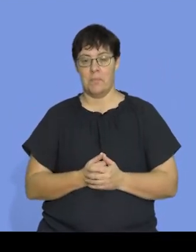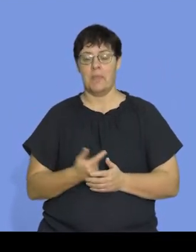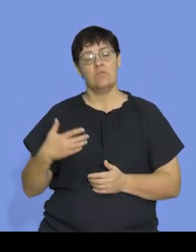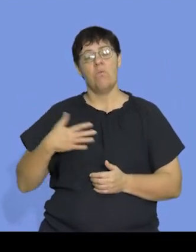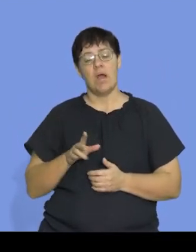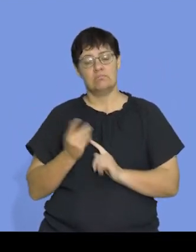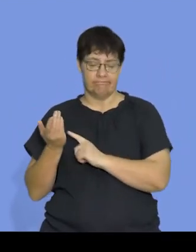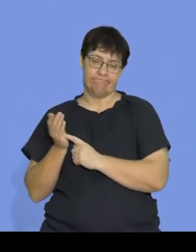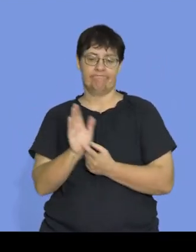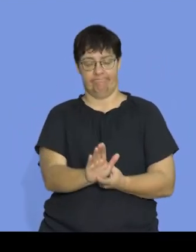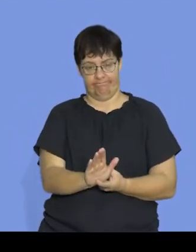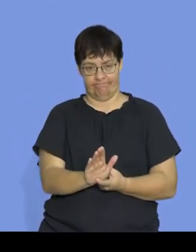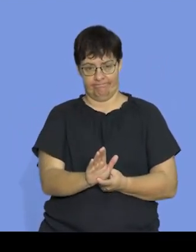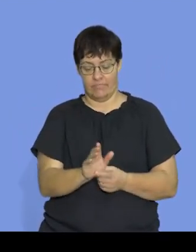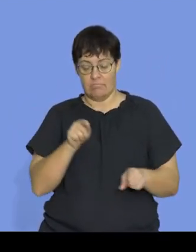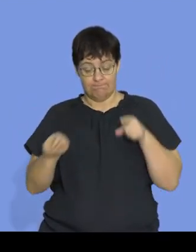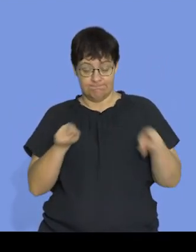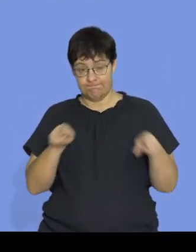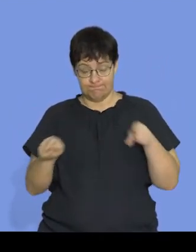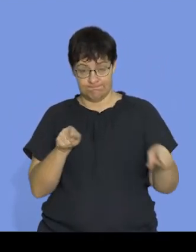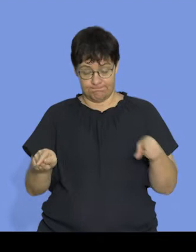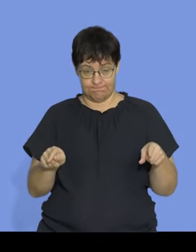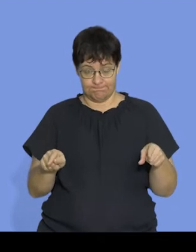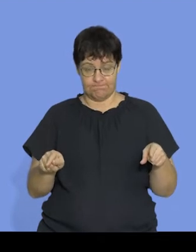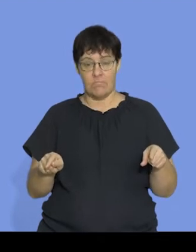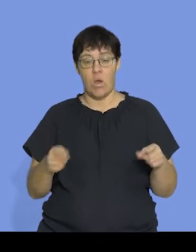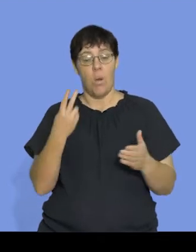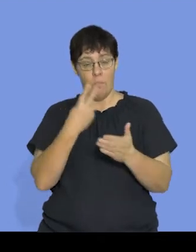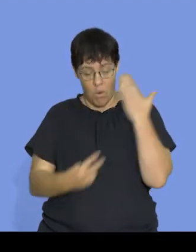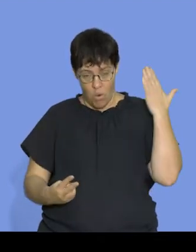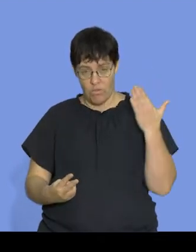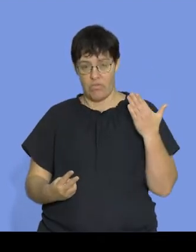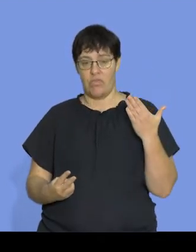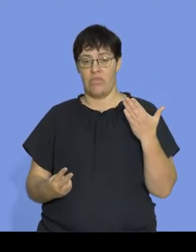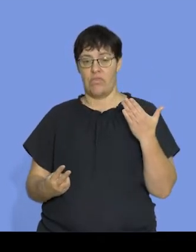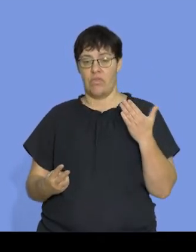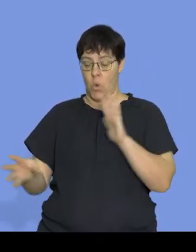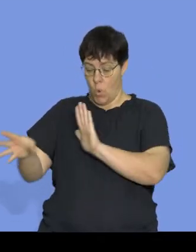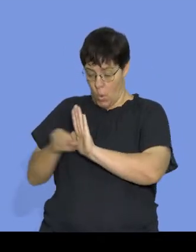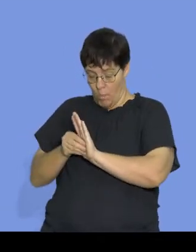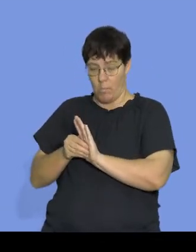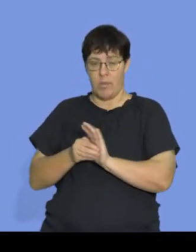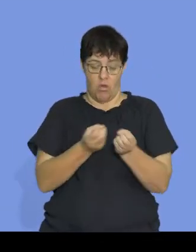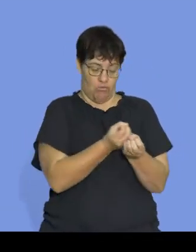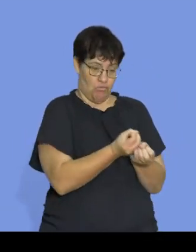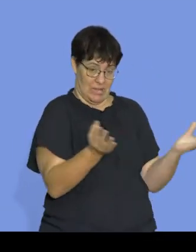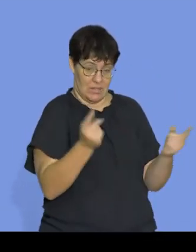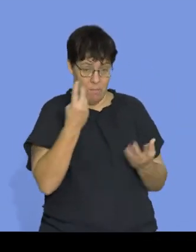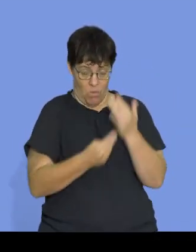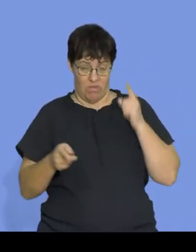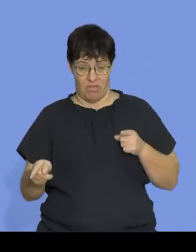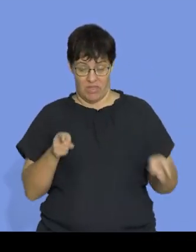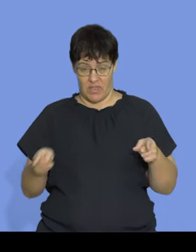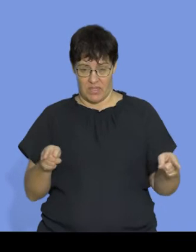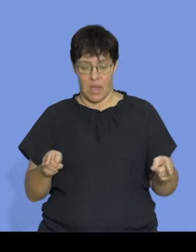drive the point that in these two types of reaction, there is both the release and absorption. Then it will entirely depend how much